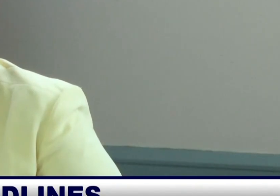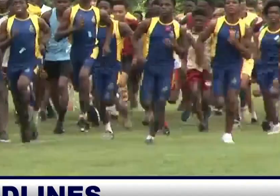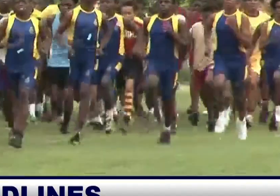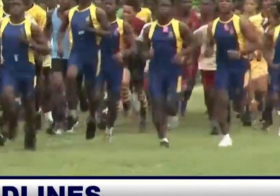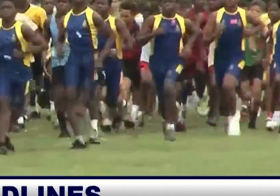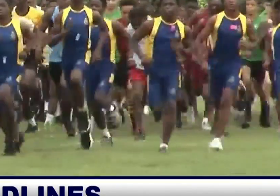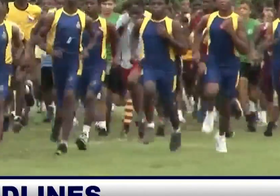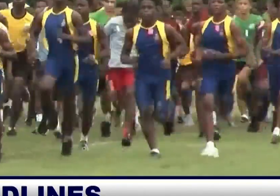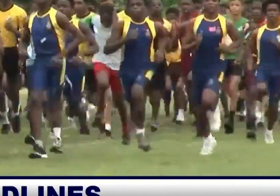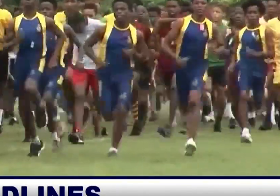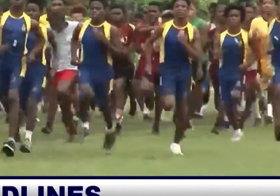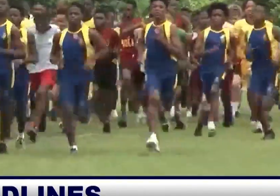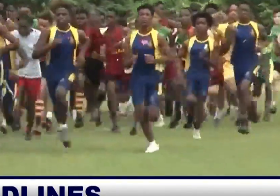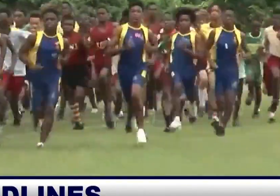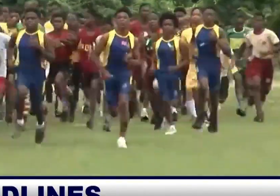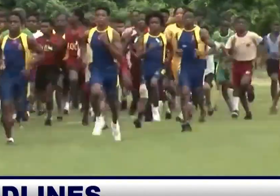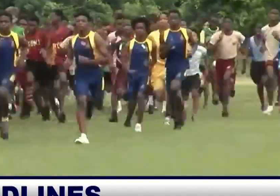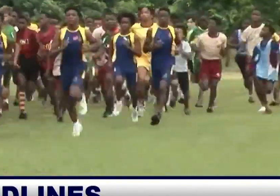finals.